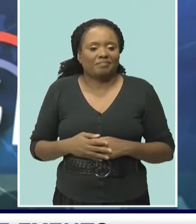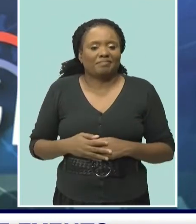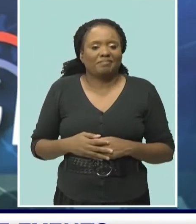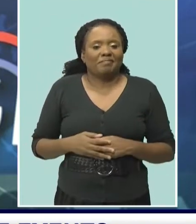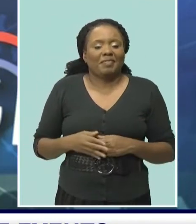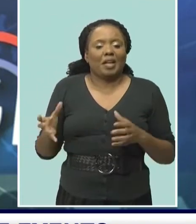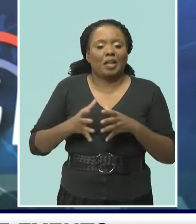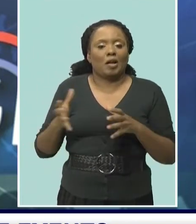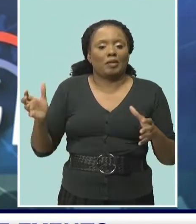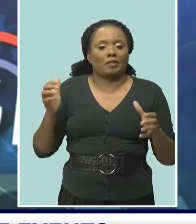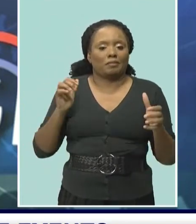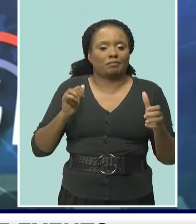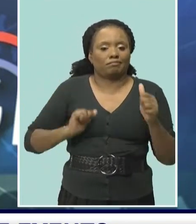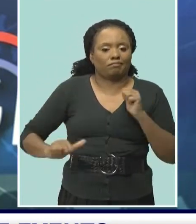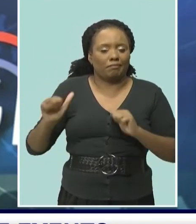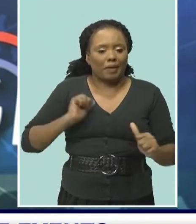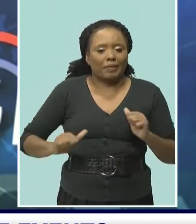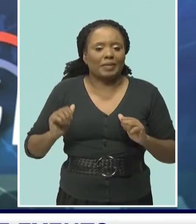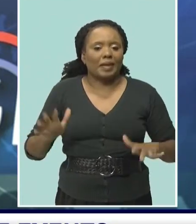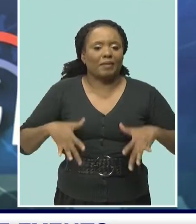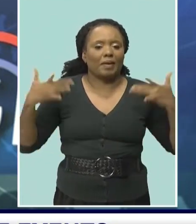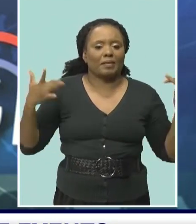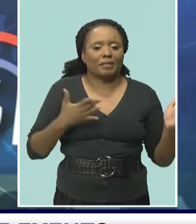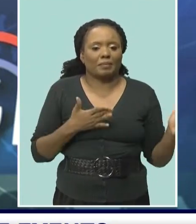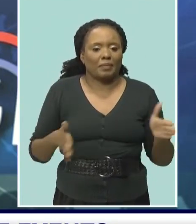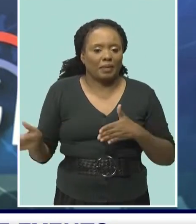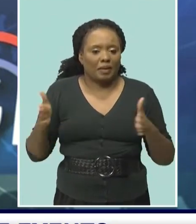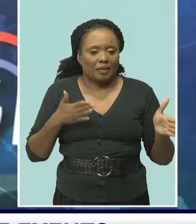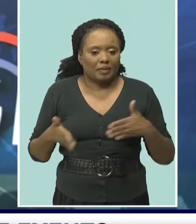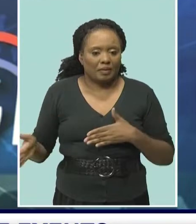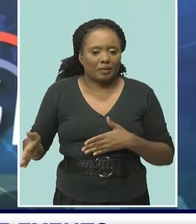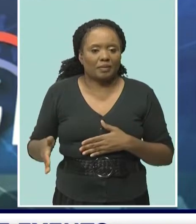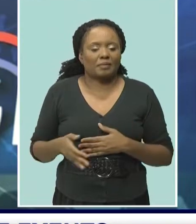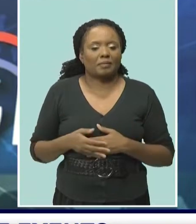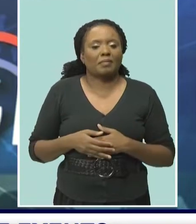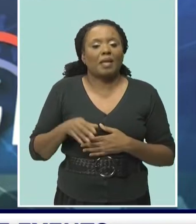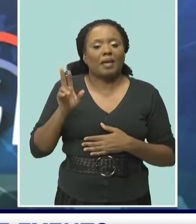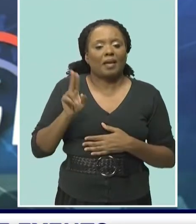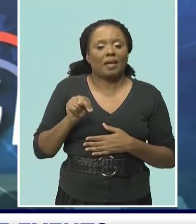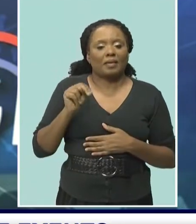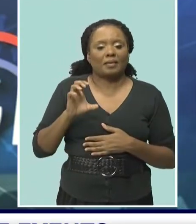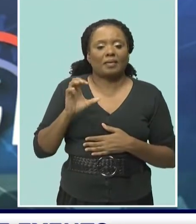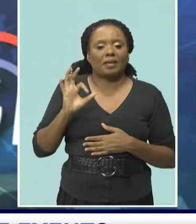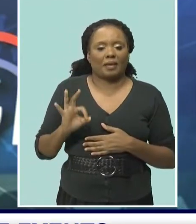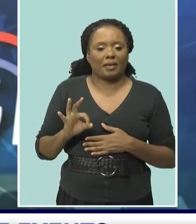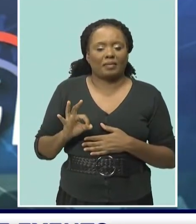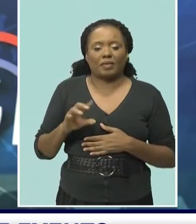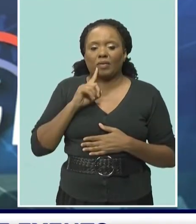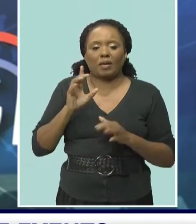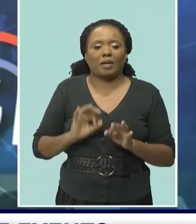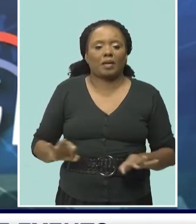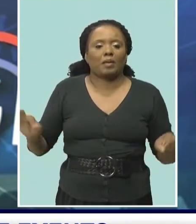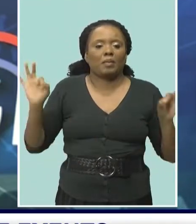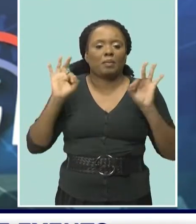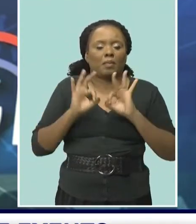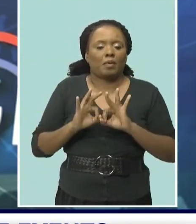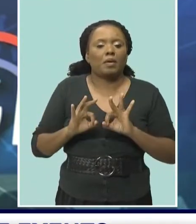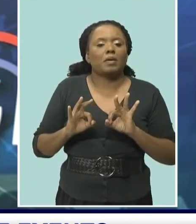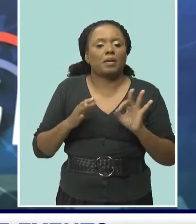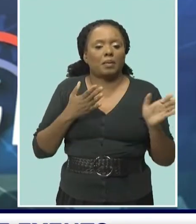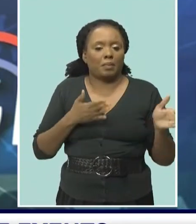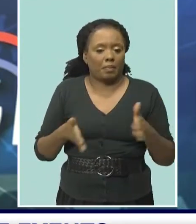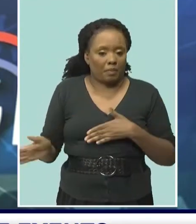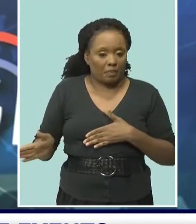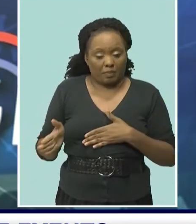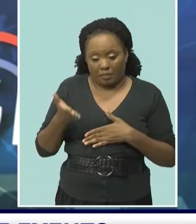number of events have been planned as part of the celebrations, and the National Cultural Foundation has been instrumental in either the